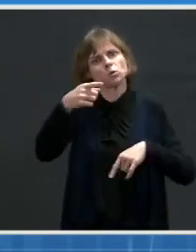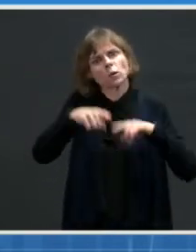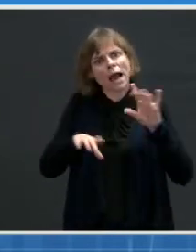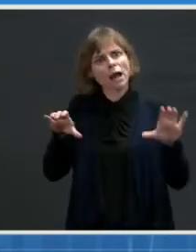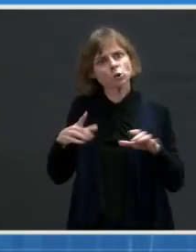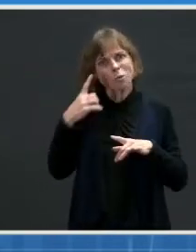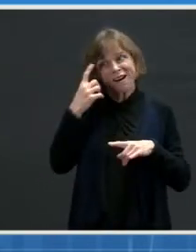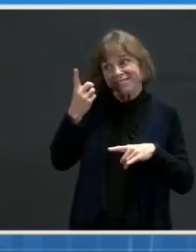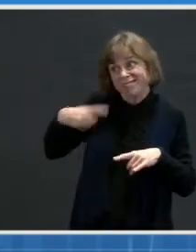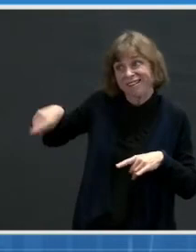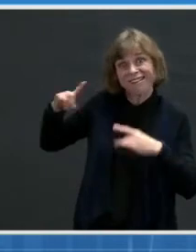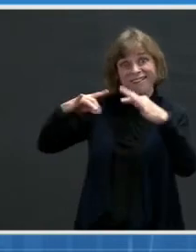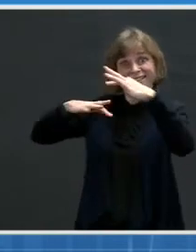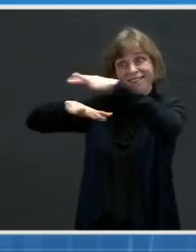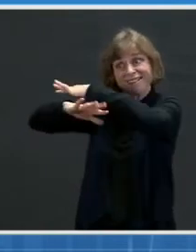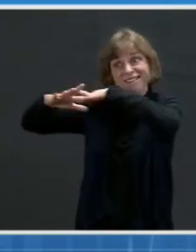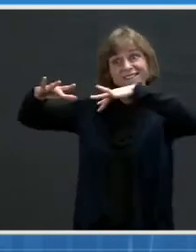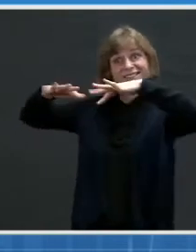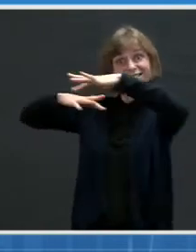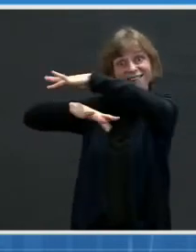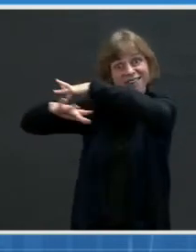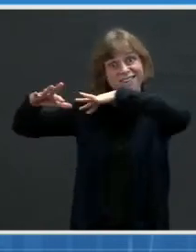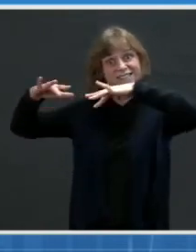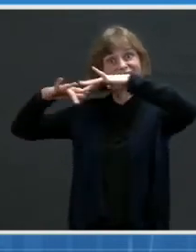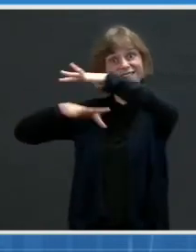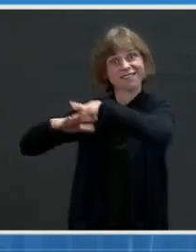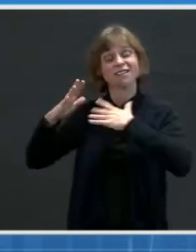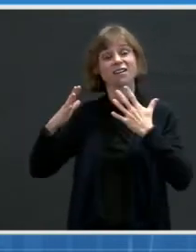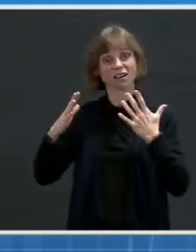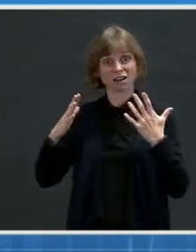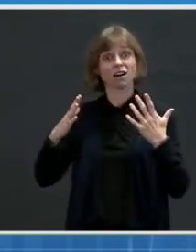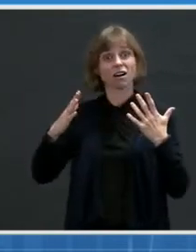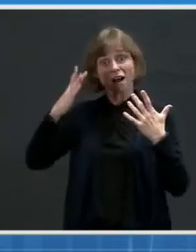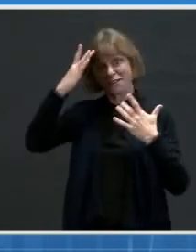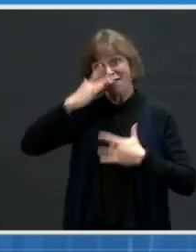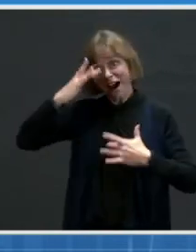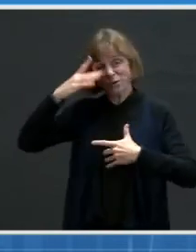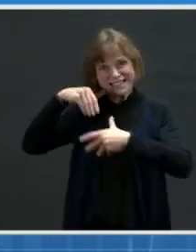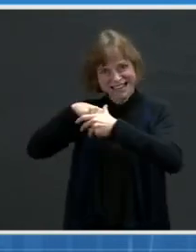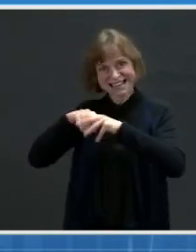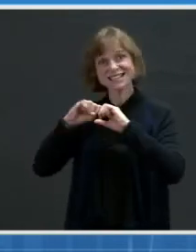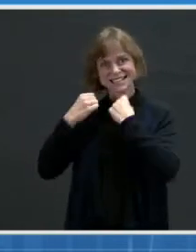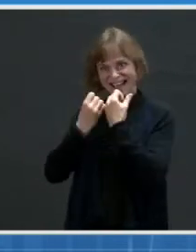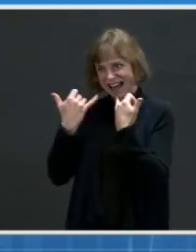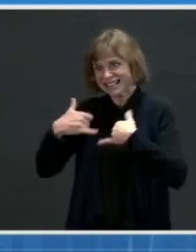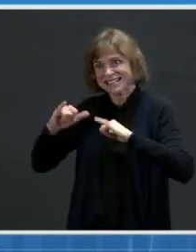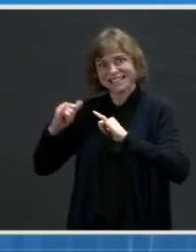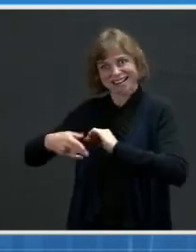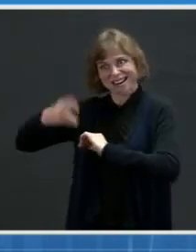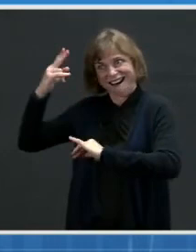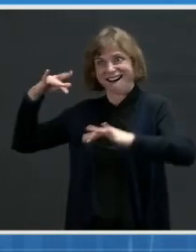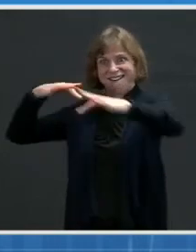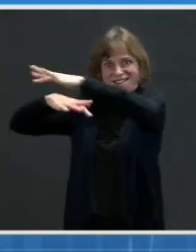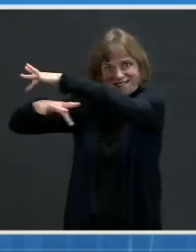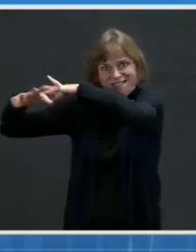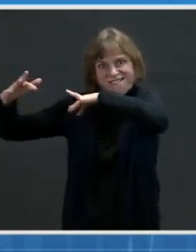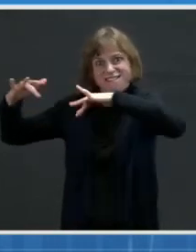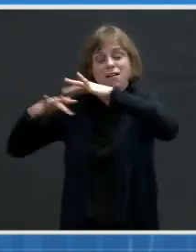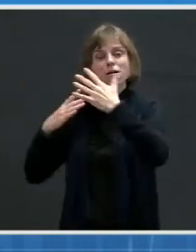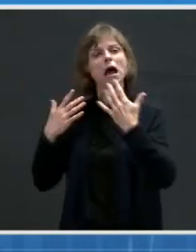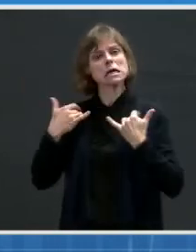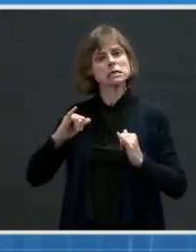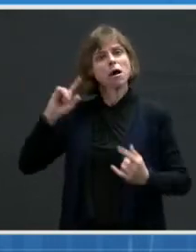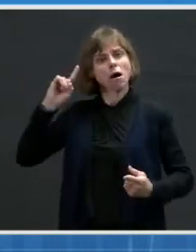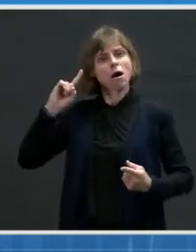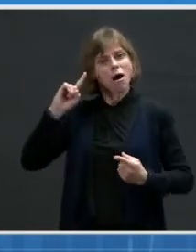in society will be very high, which it is right now. Even though we're going way down on the decline that Dr. Walensky showed